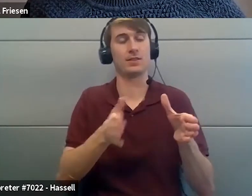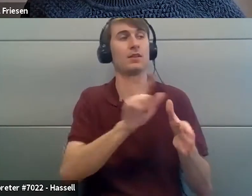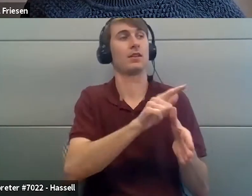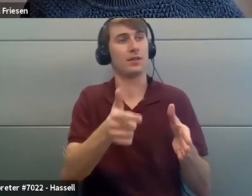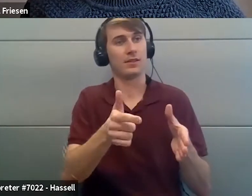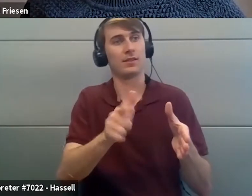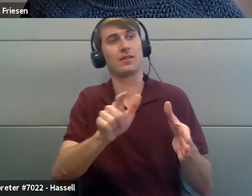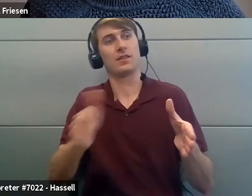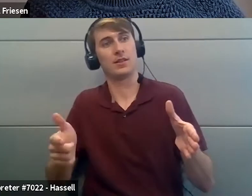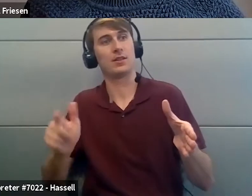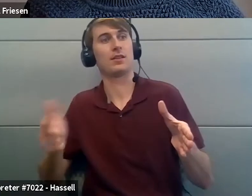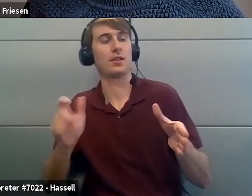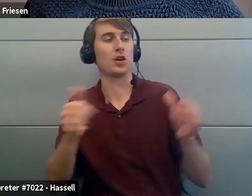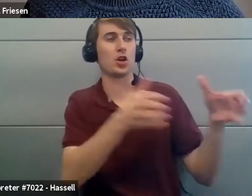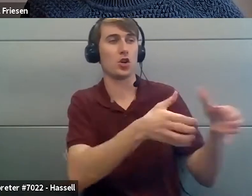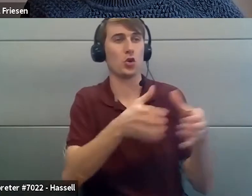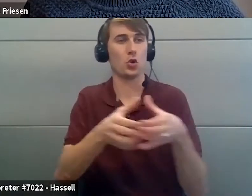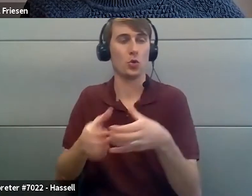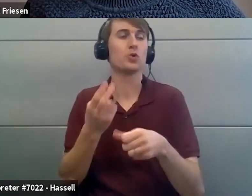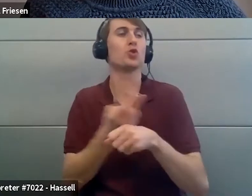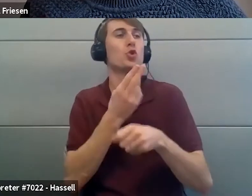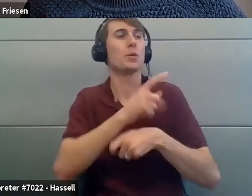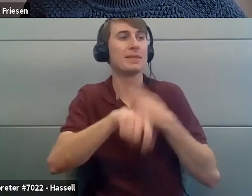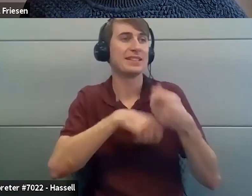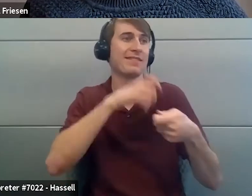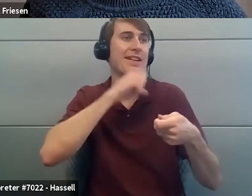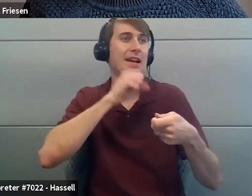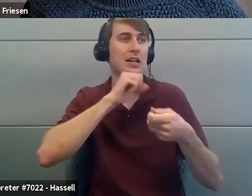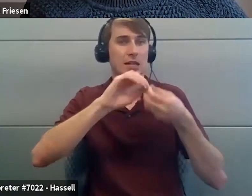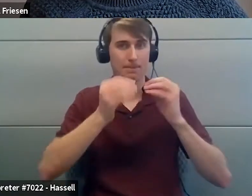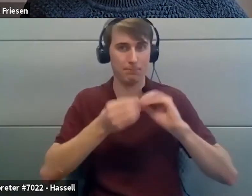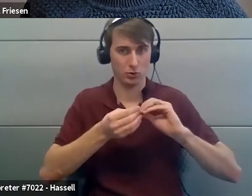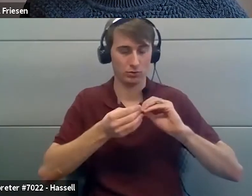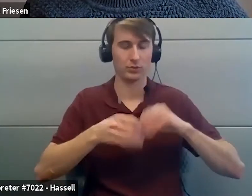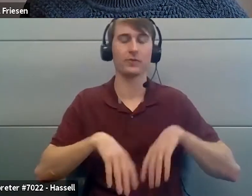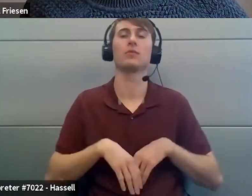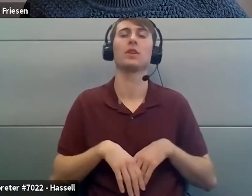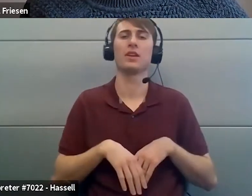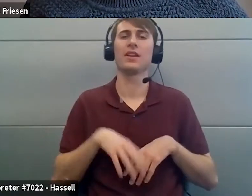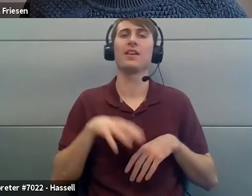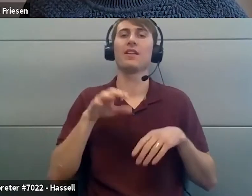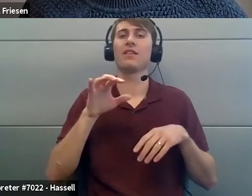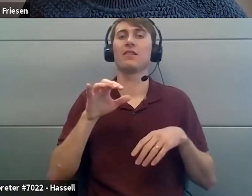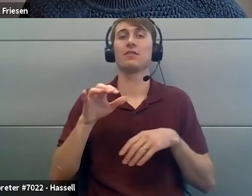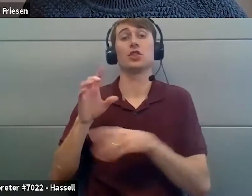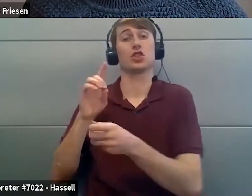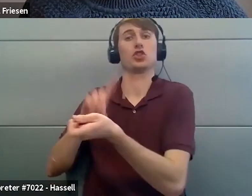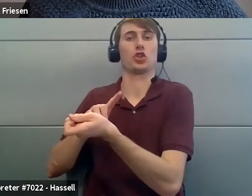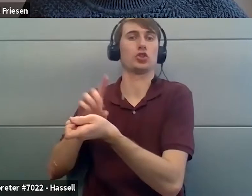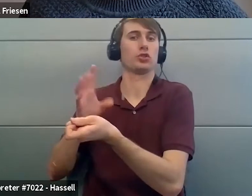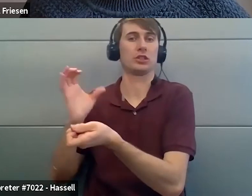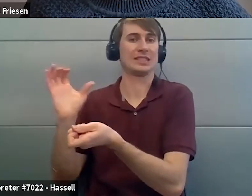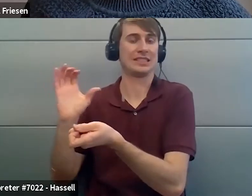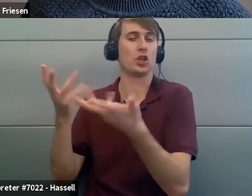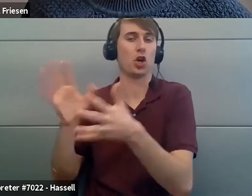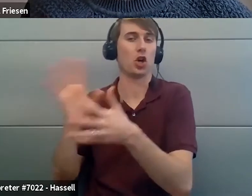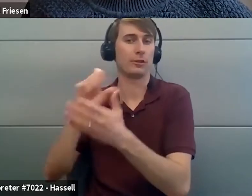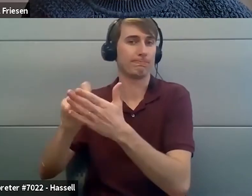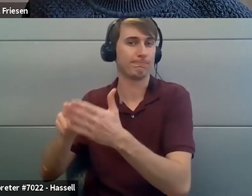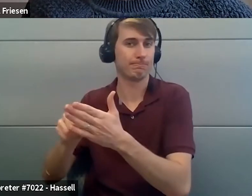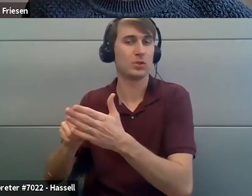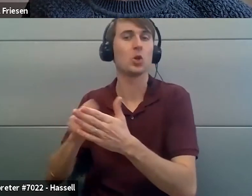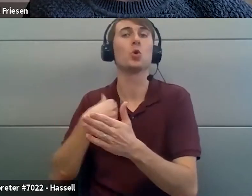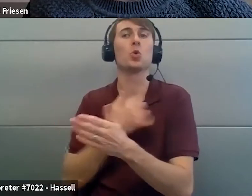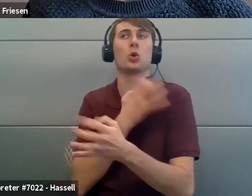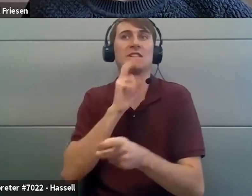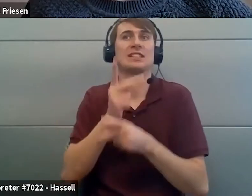that through the age of the individuals to make sure that we're, as Dr. Corvo was pointing out, taking care of those folks who are